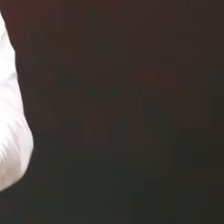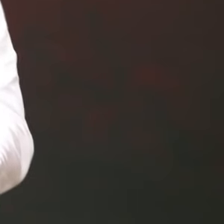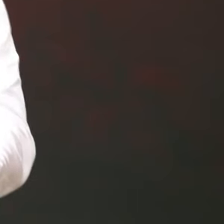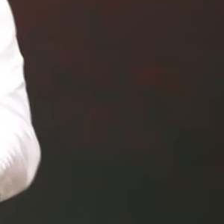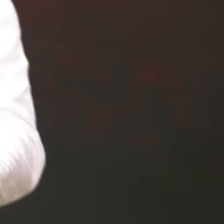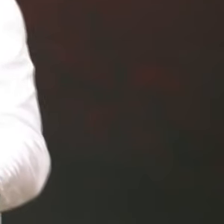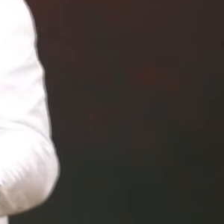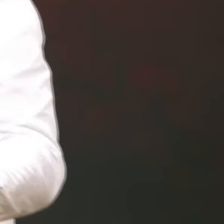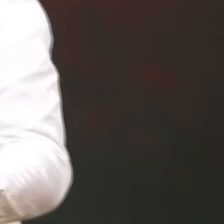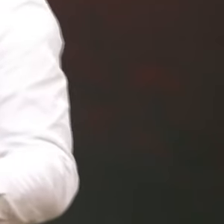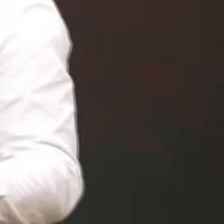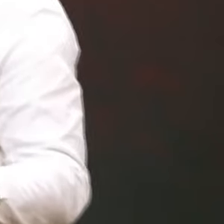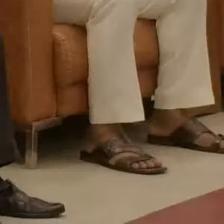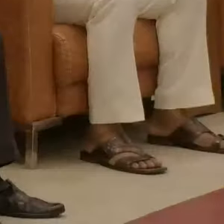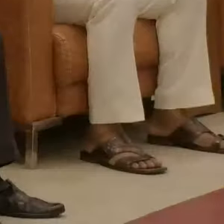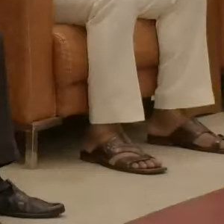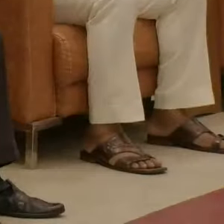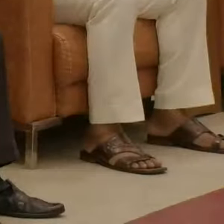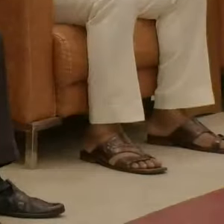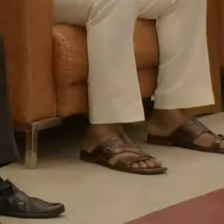after day,